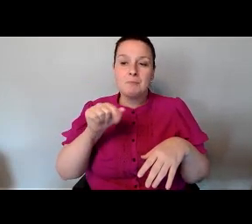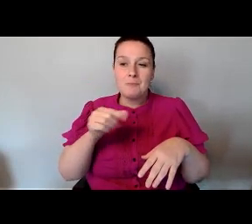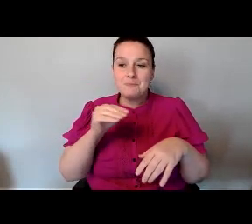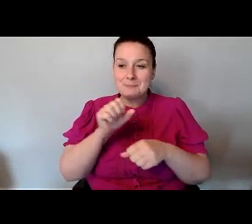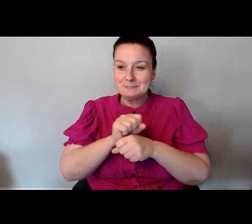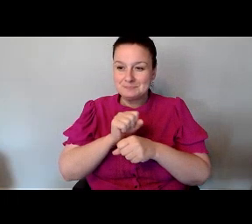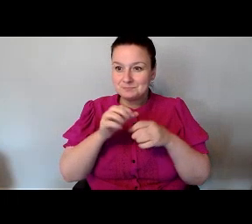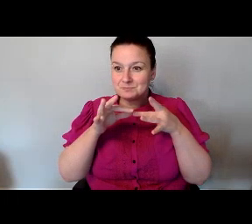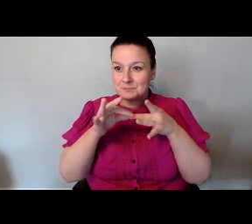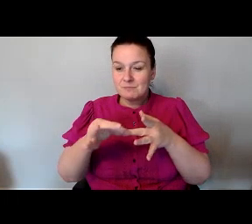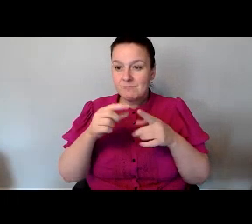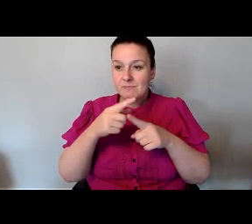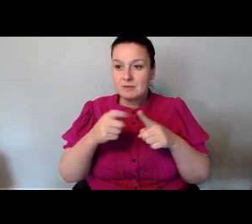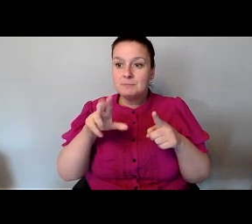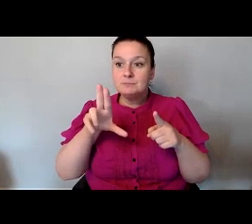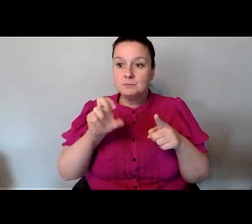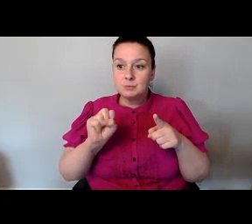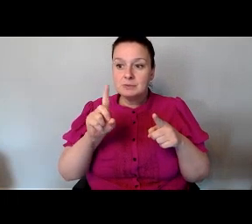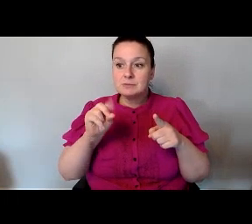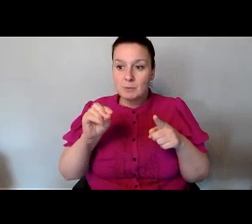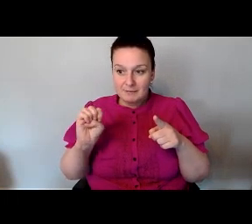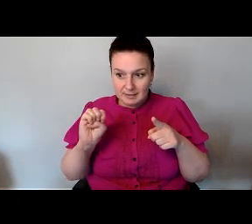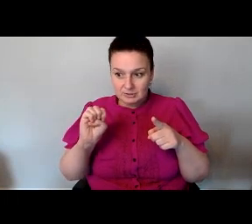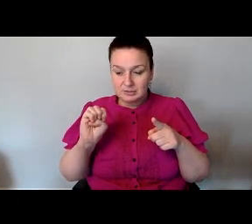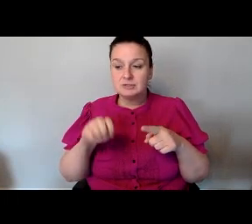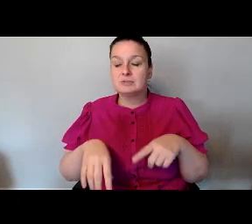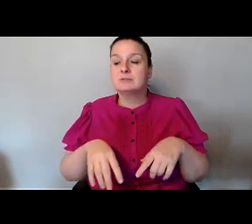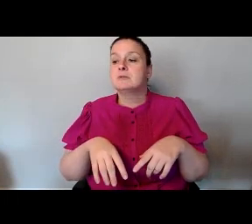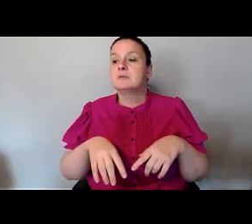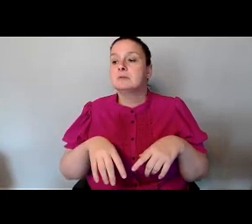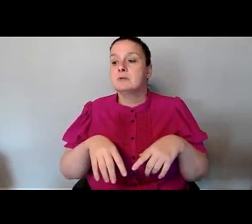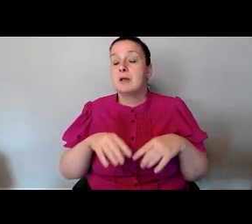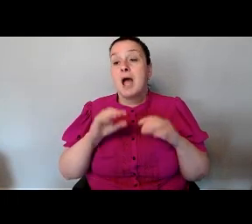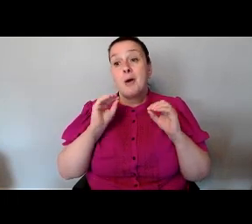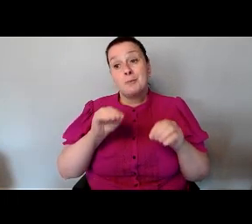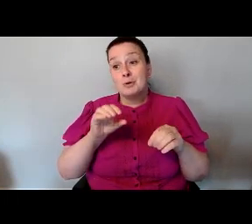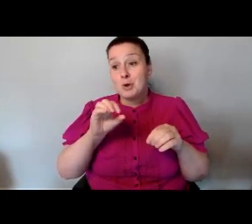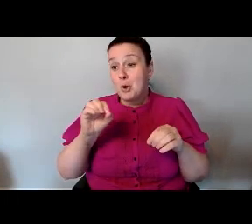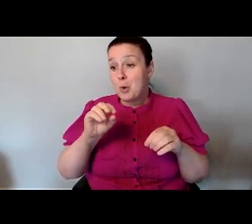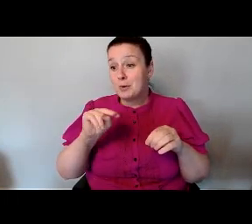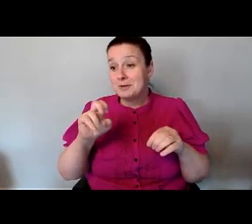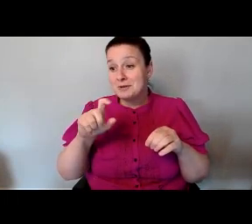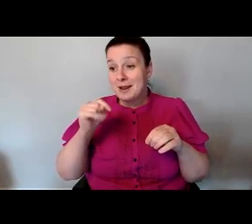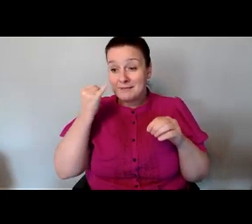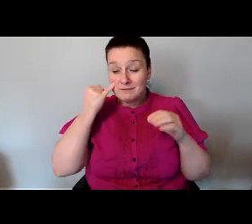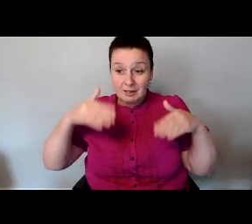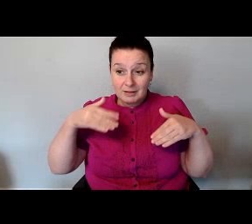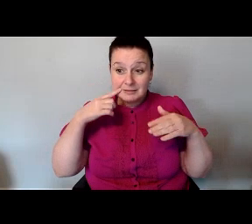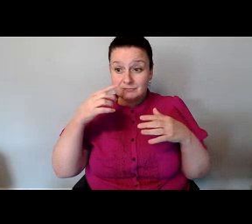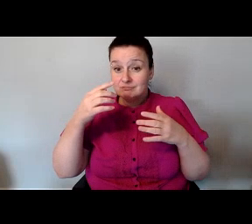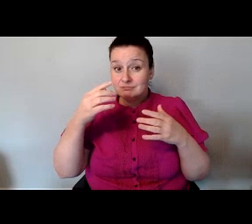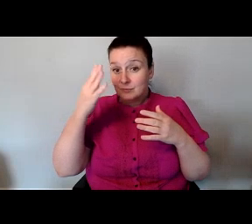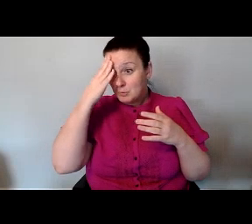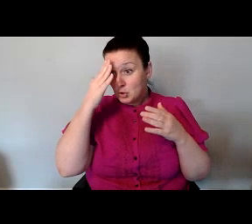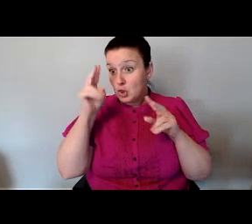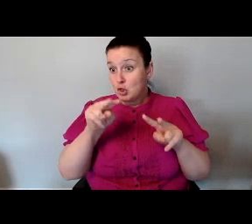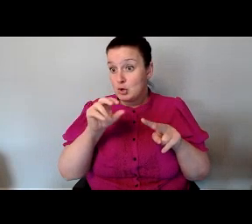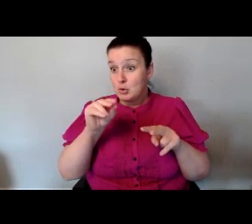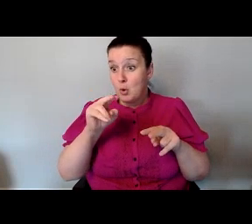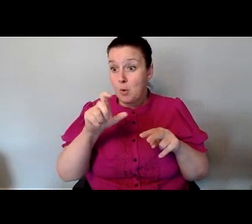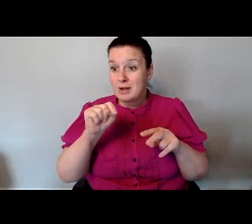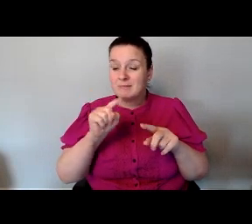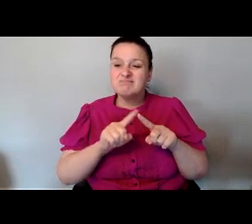Guide from the U.S. Department of Education. I would throw ONET in there. If you're not familiar with ONET, you can go on there and look at different types of jobs